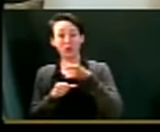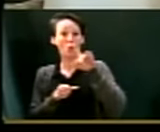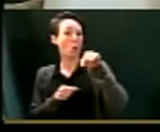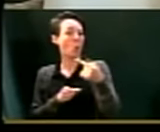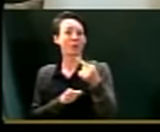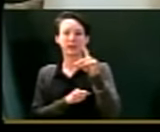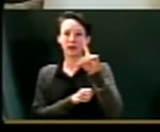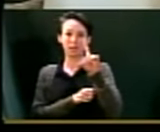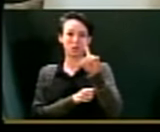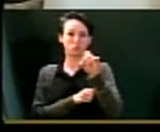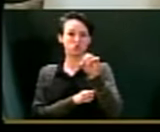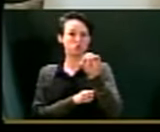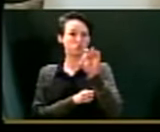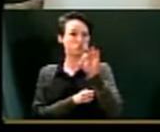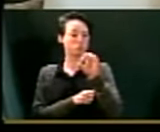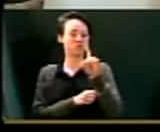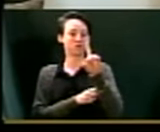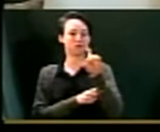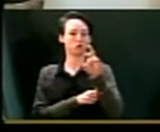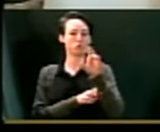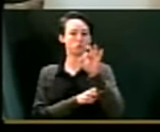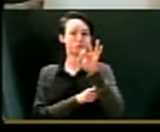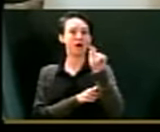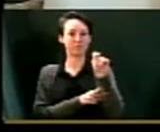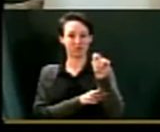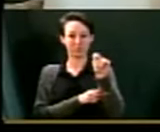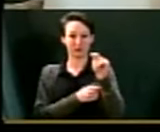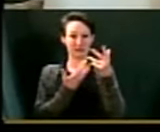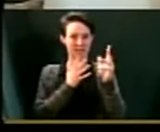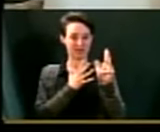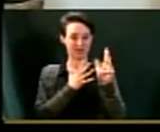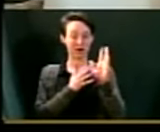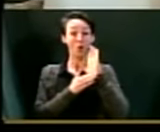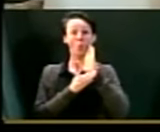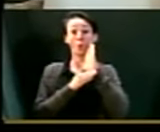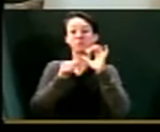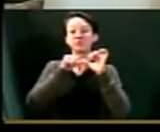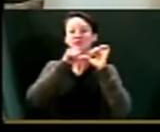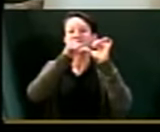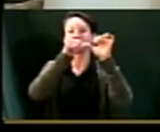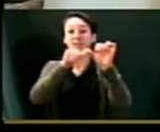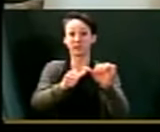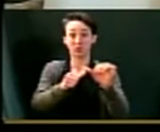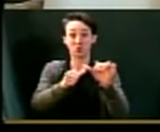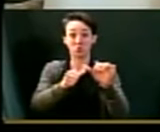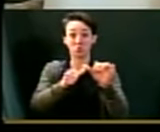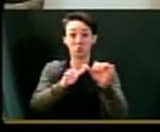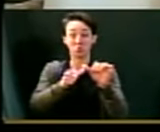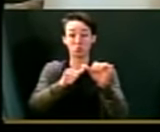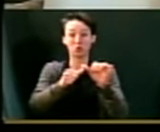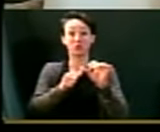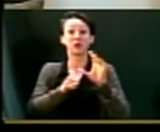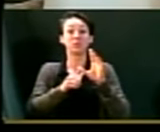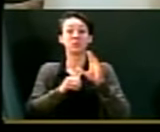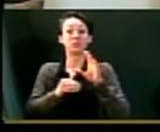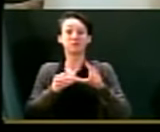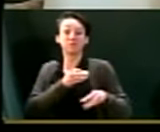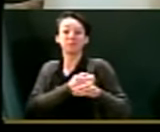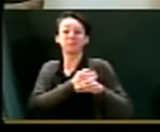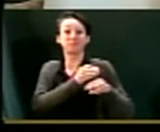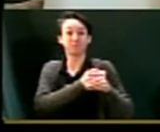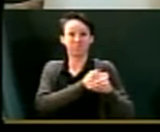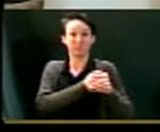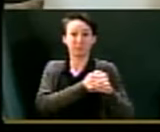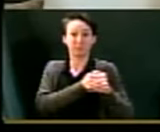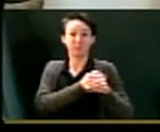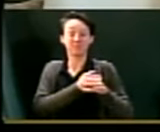draft, which will be continued in a large meeting with all of our board members.